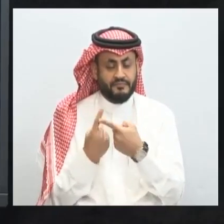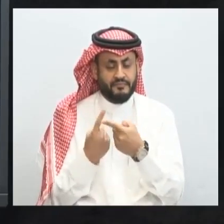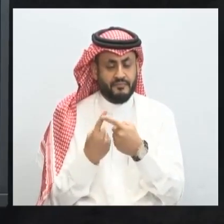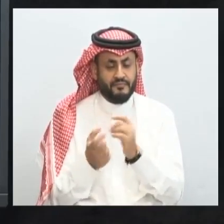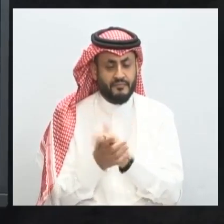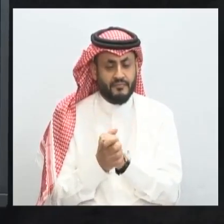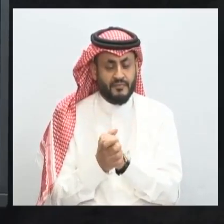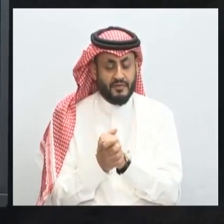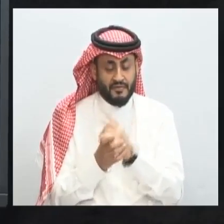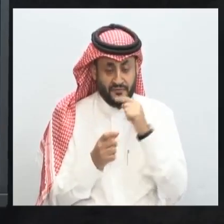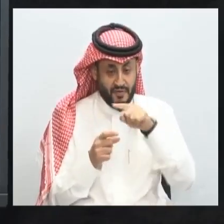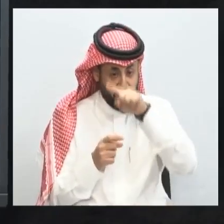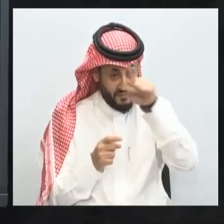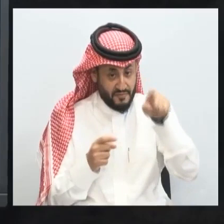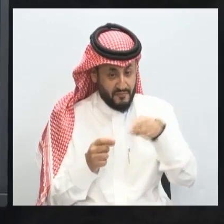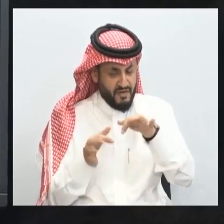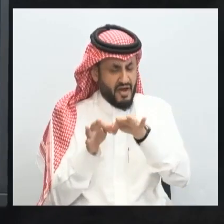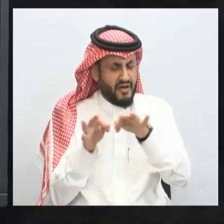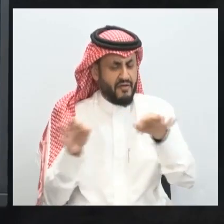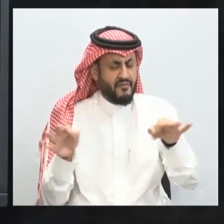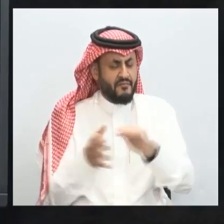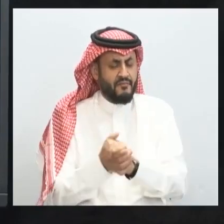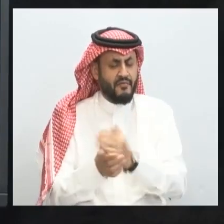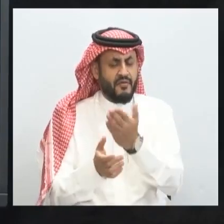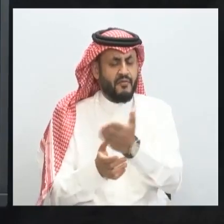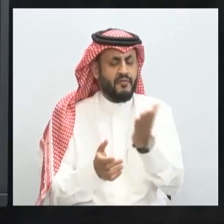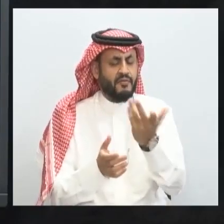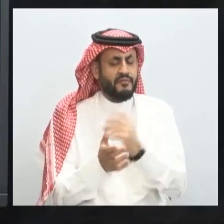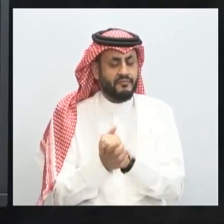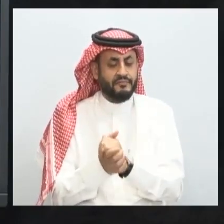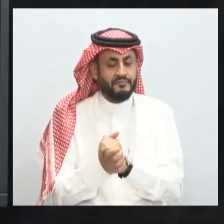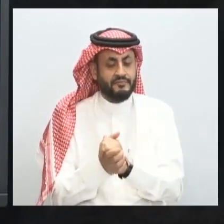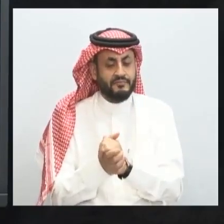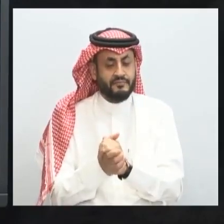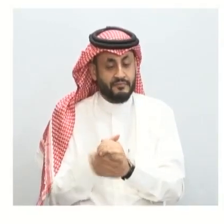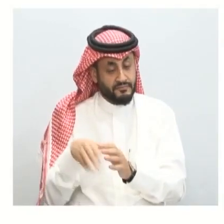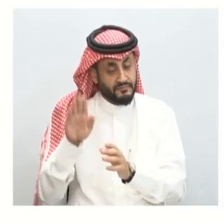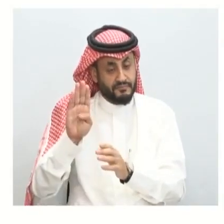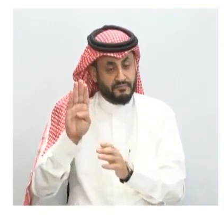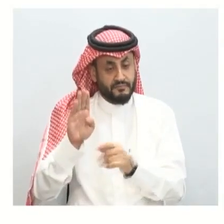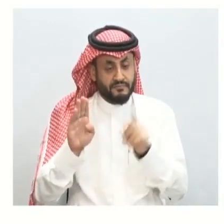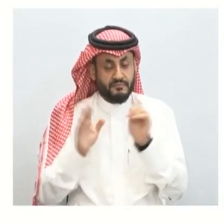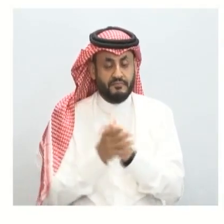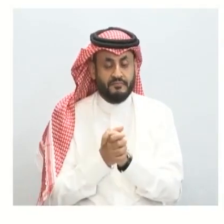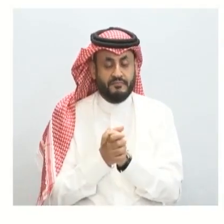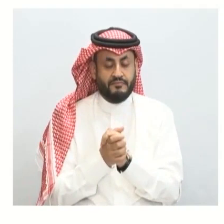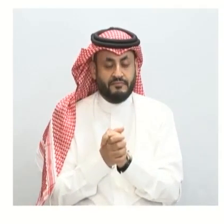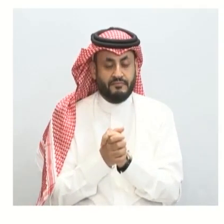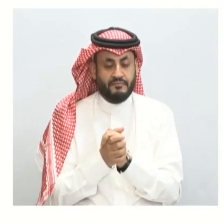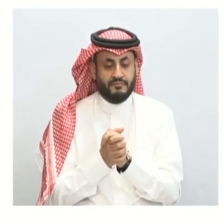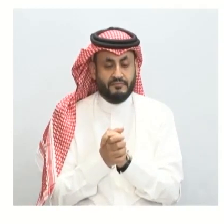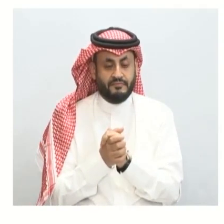that the telescope's diameter, so which means that we have here the, yes, B, which is width.